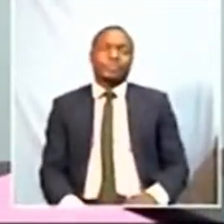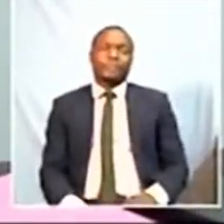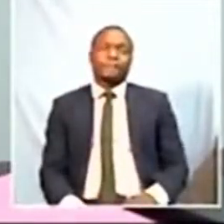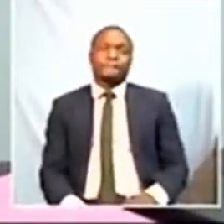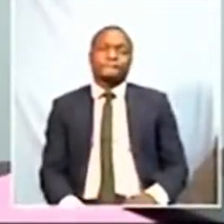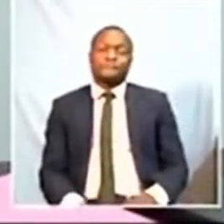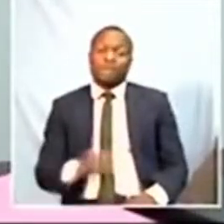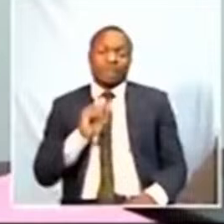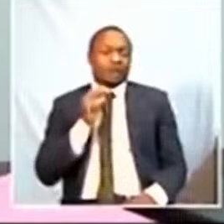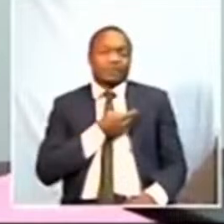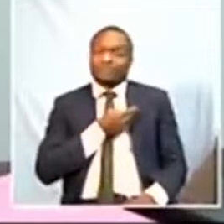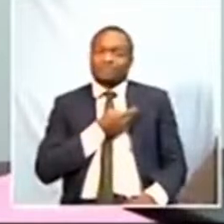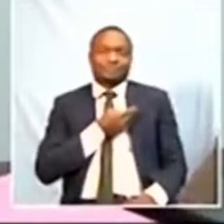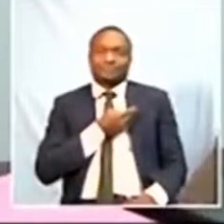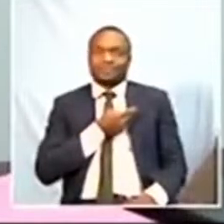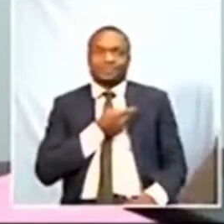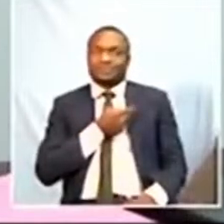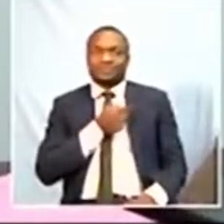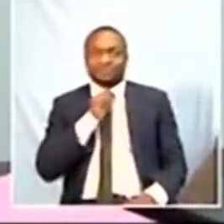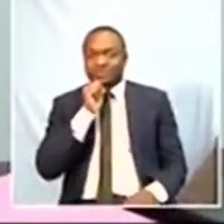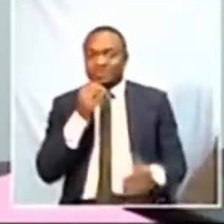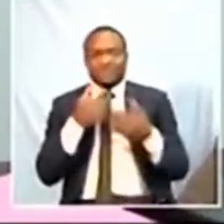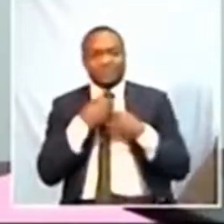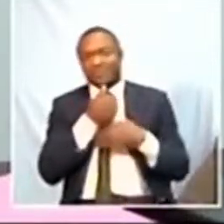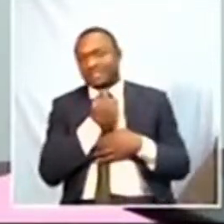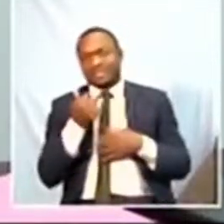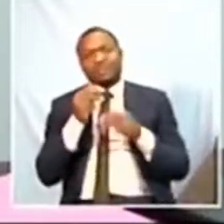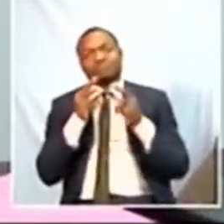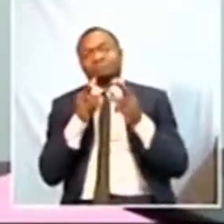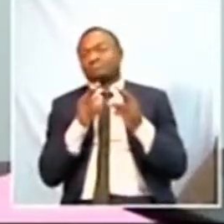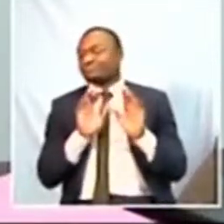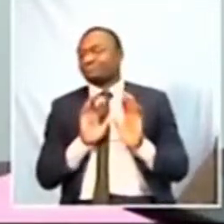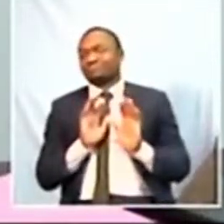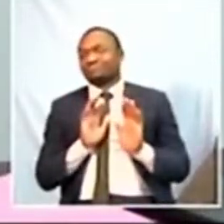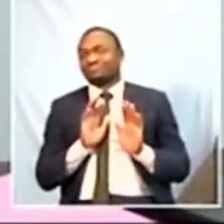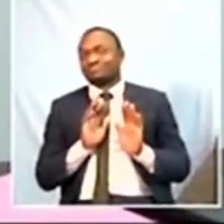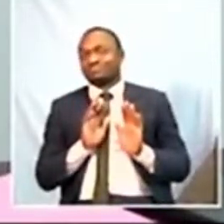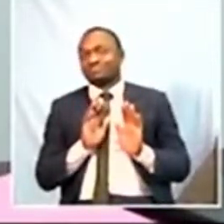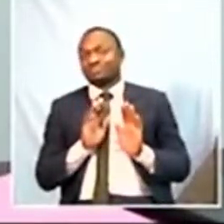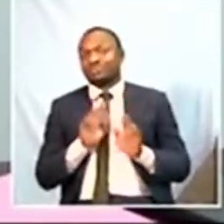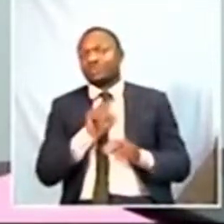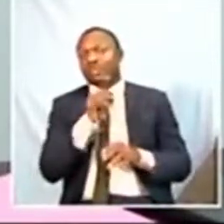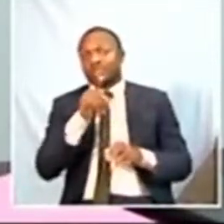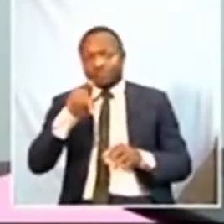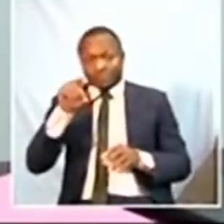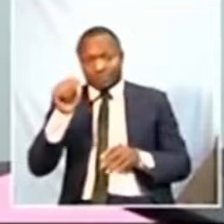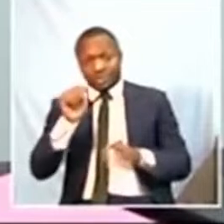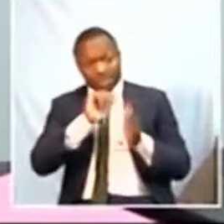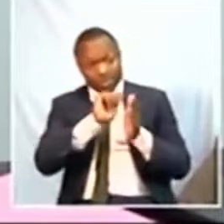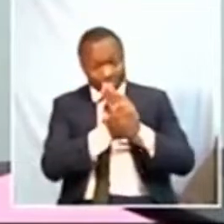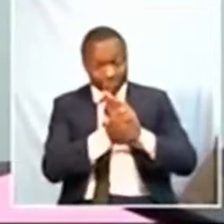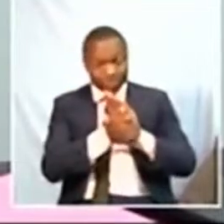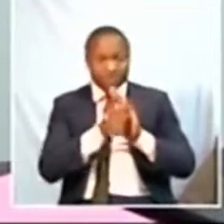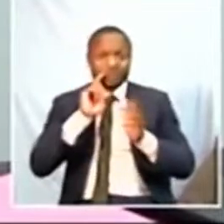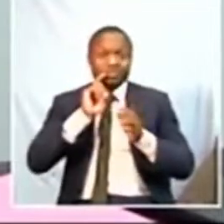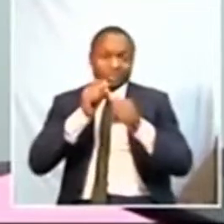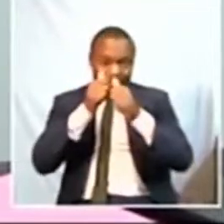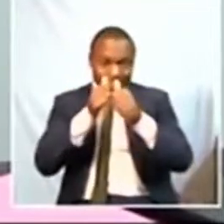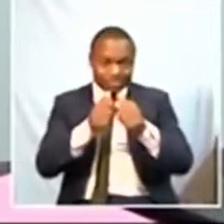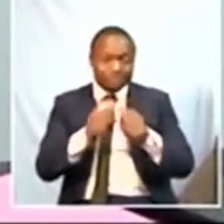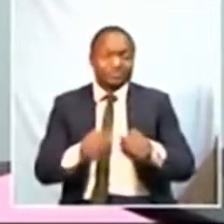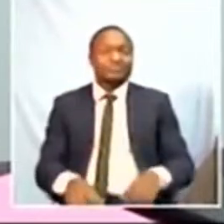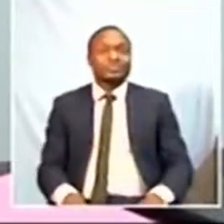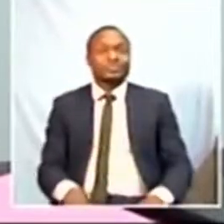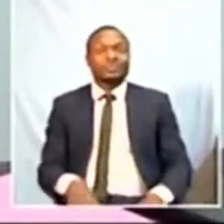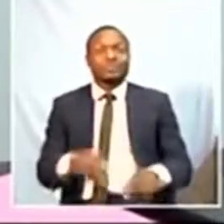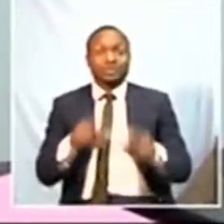So we have no option. There is ZPPA Act that you are supposed to follow.